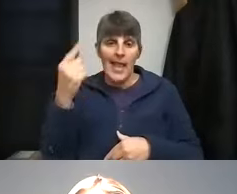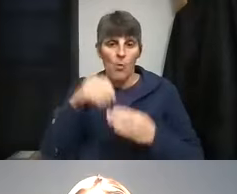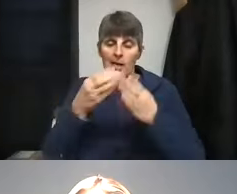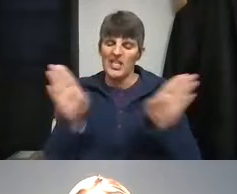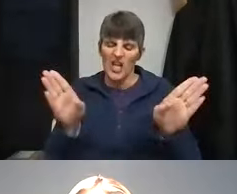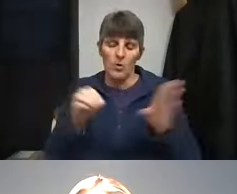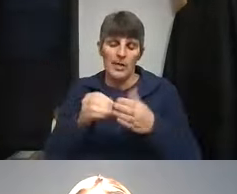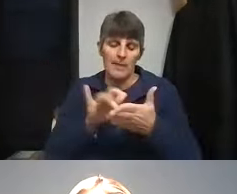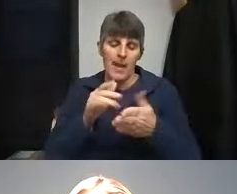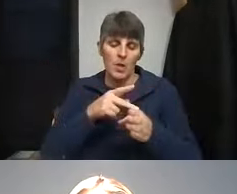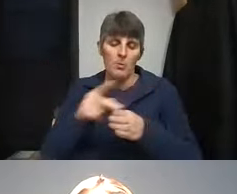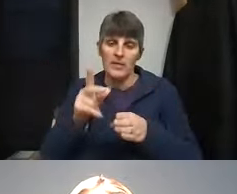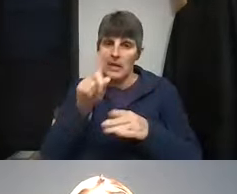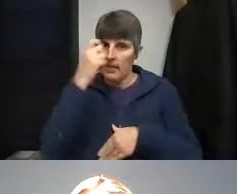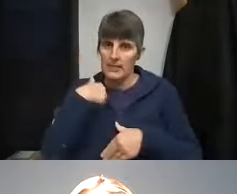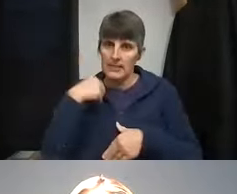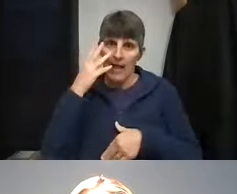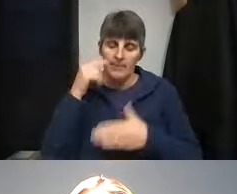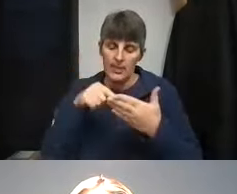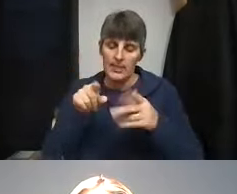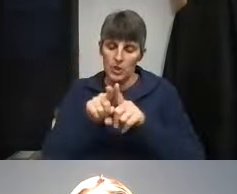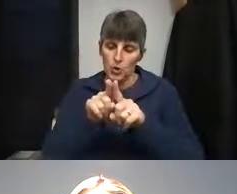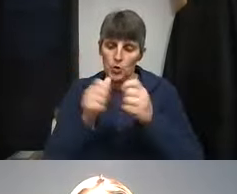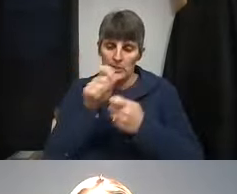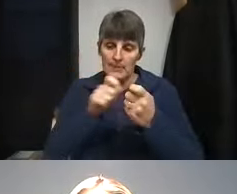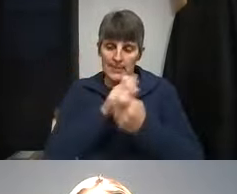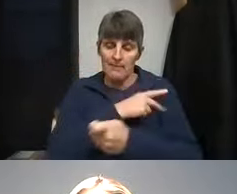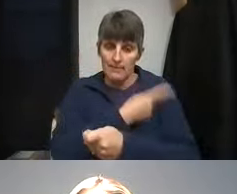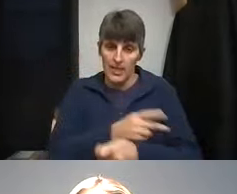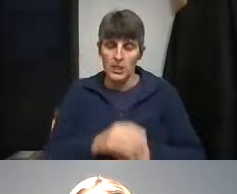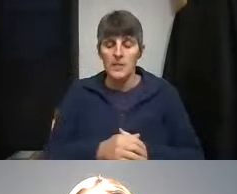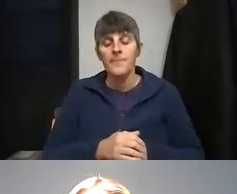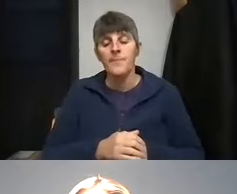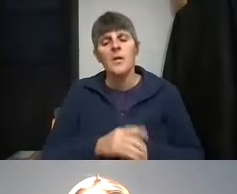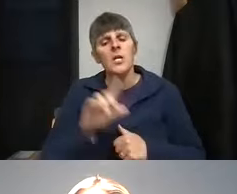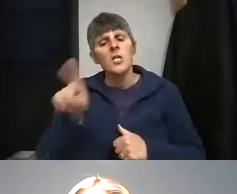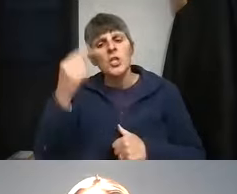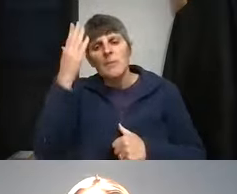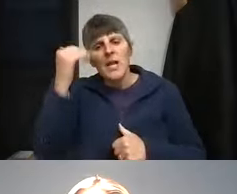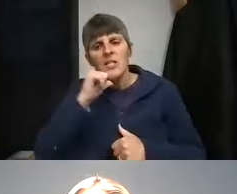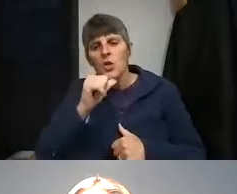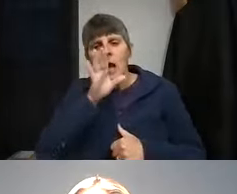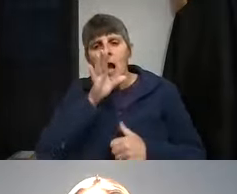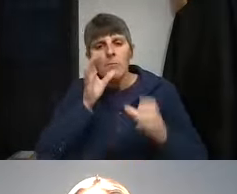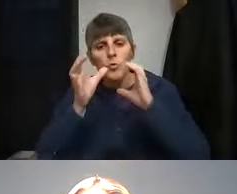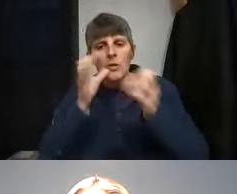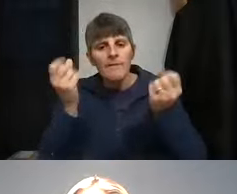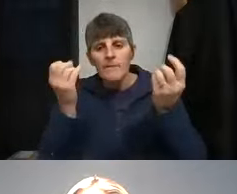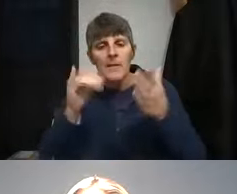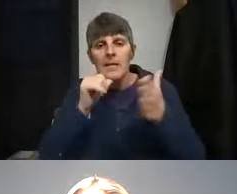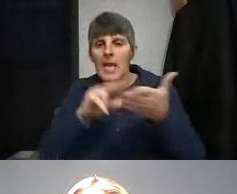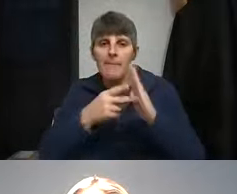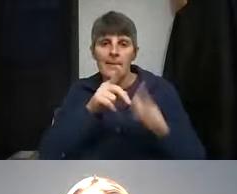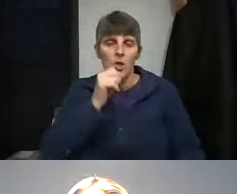in the medical profession, because I've run across this too with certain patients, just because they're nonverbal does not mean that they're